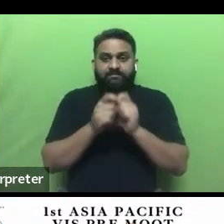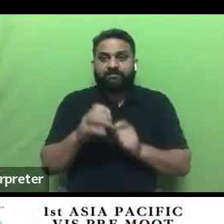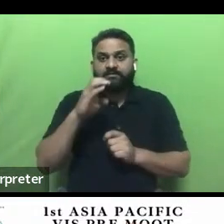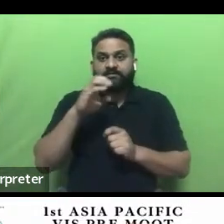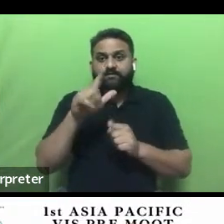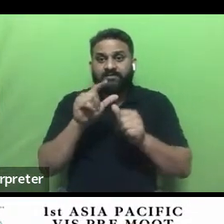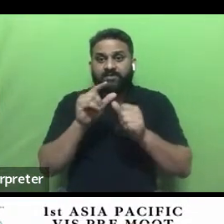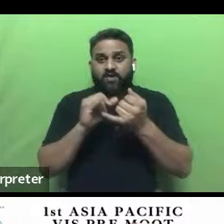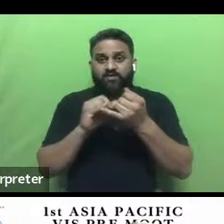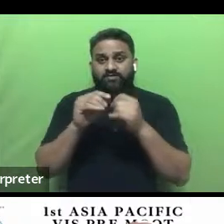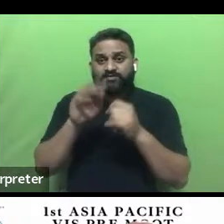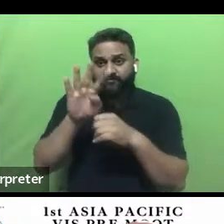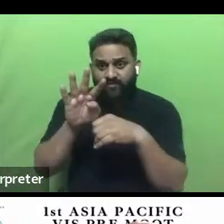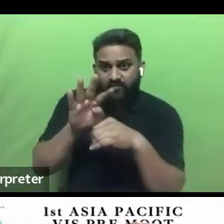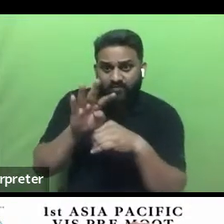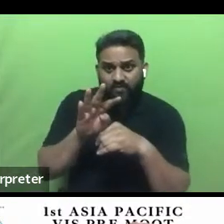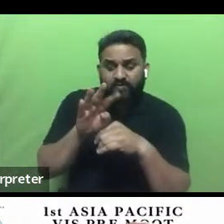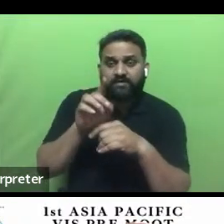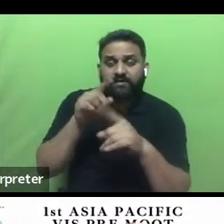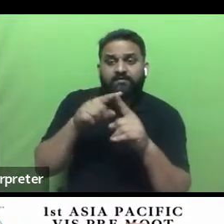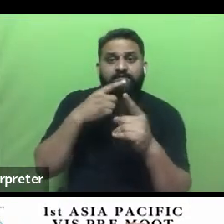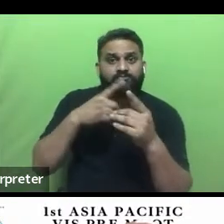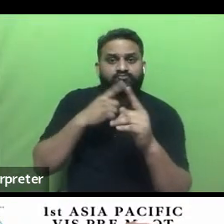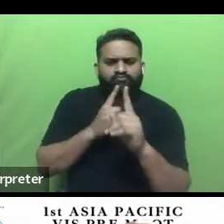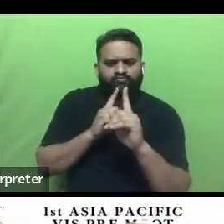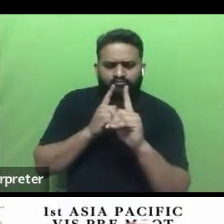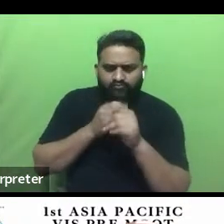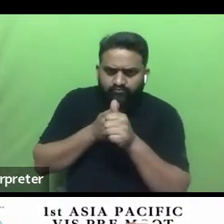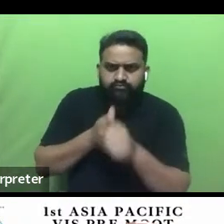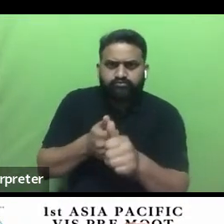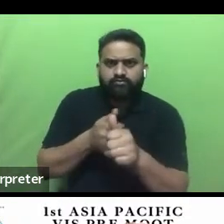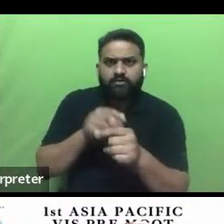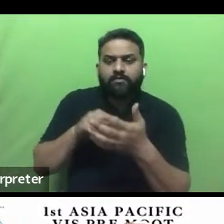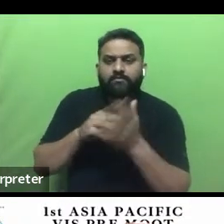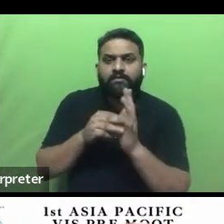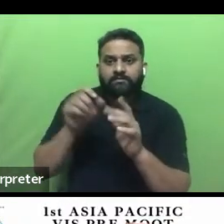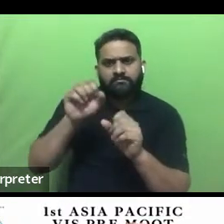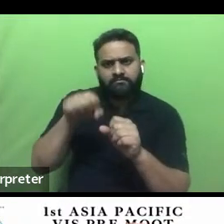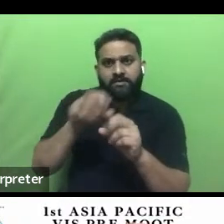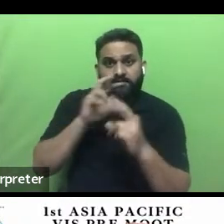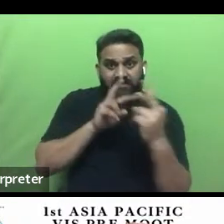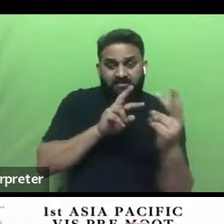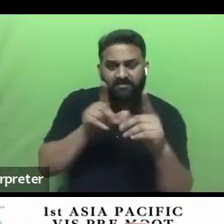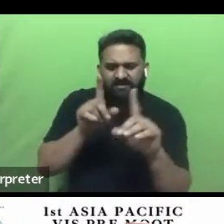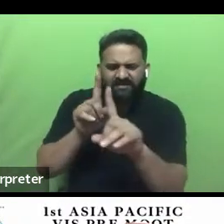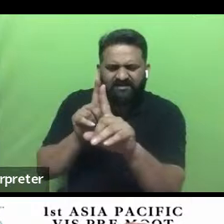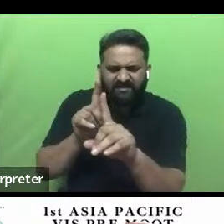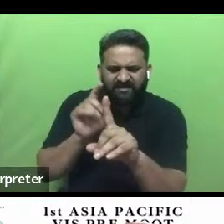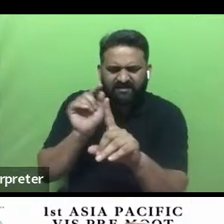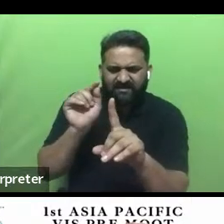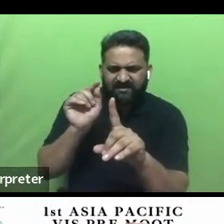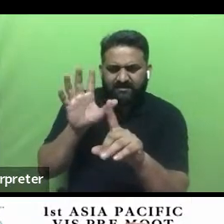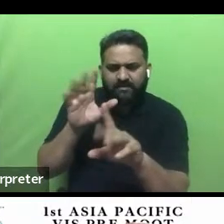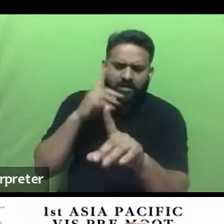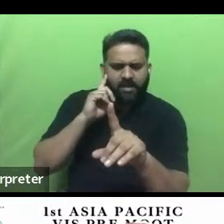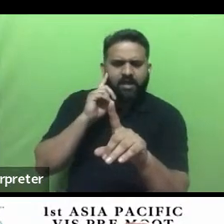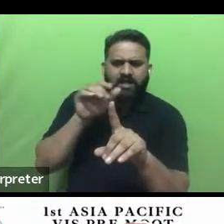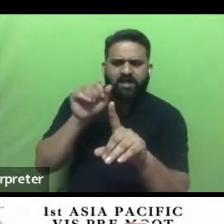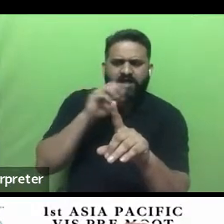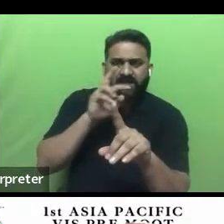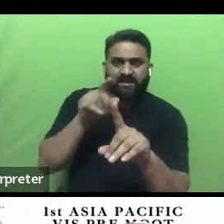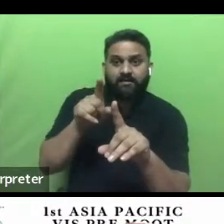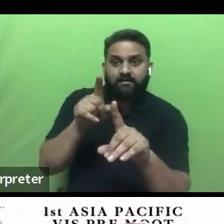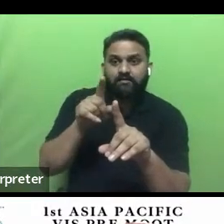general conditions restricted the respondent's right to terminate. I heard that, but I was asking you about the arbitration